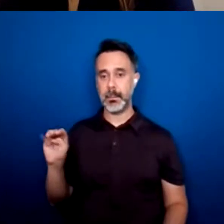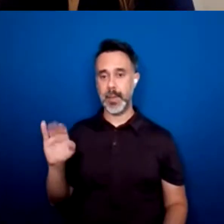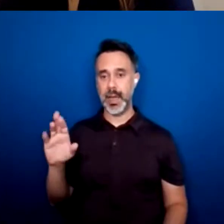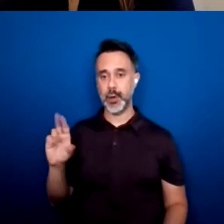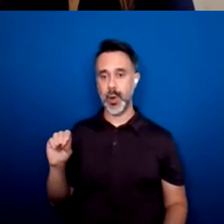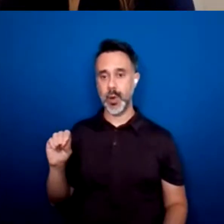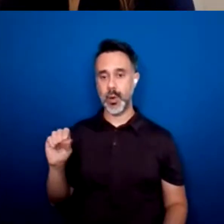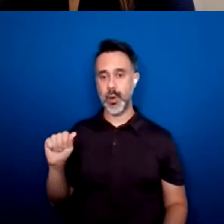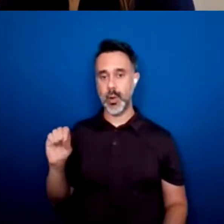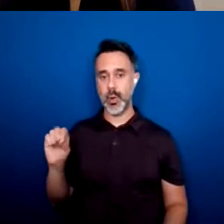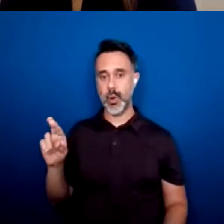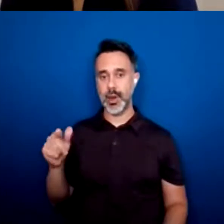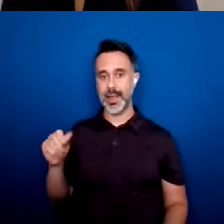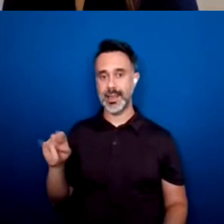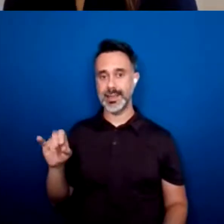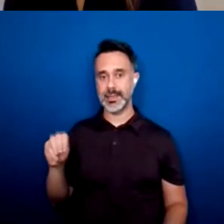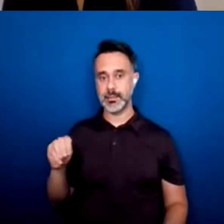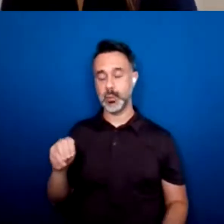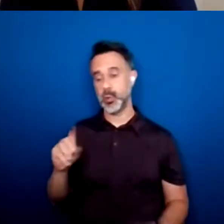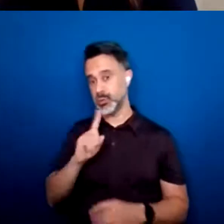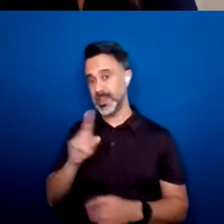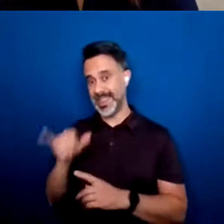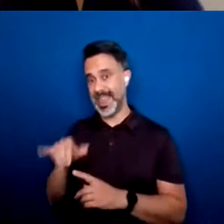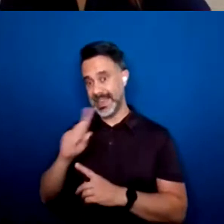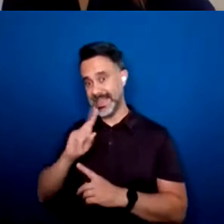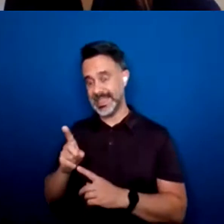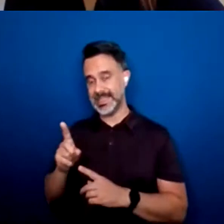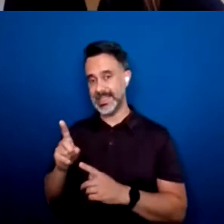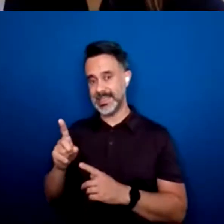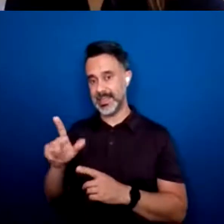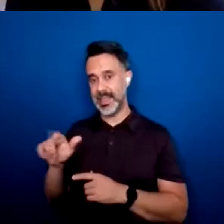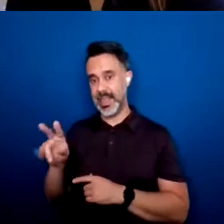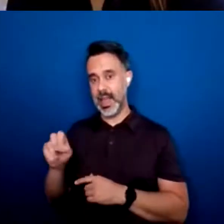live, as opposed to these other vaccines, which are not.